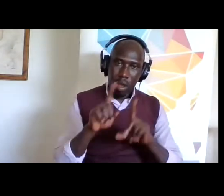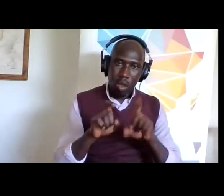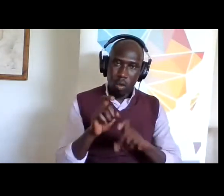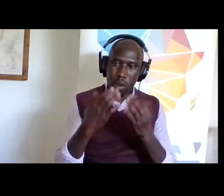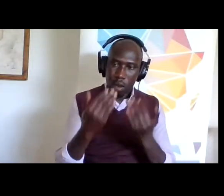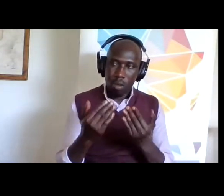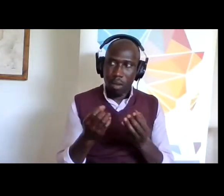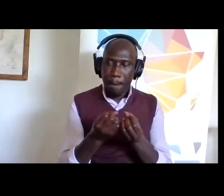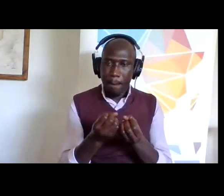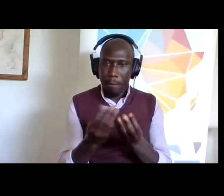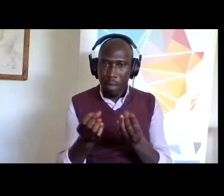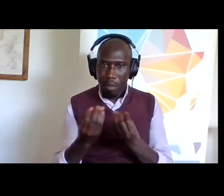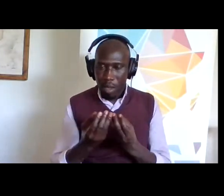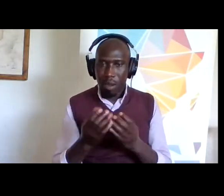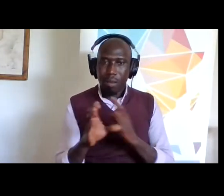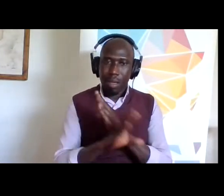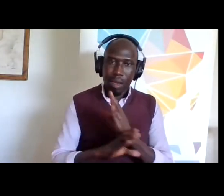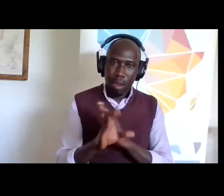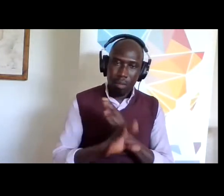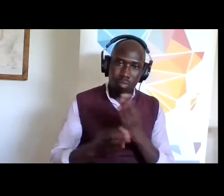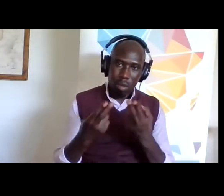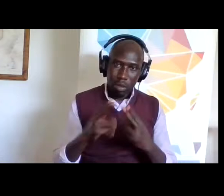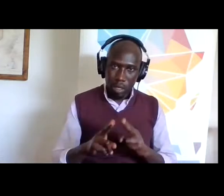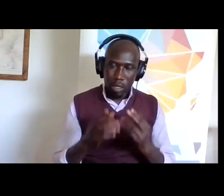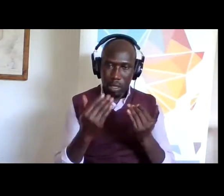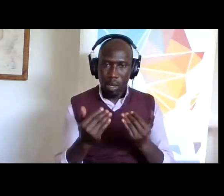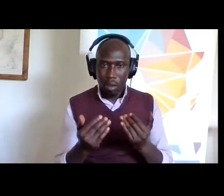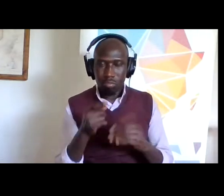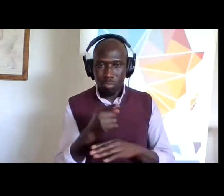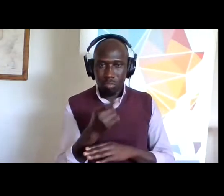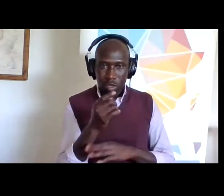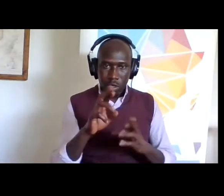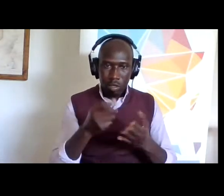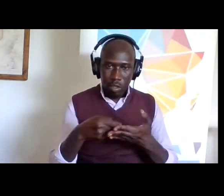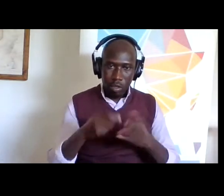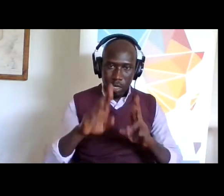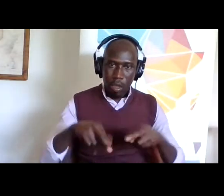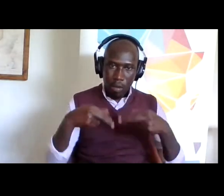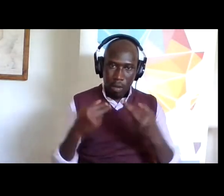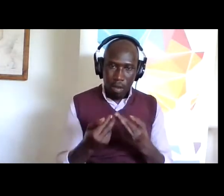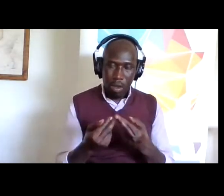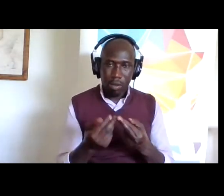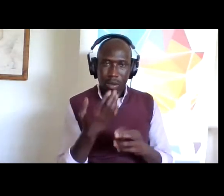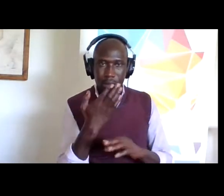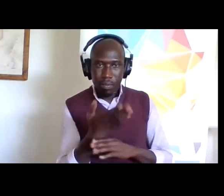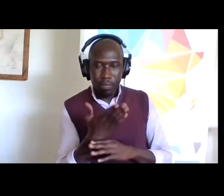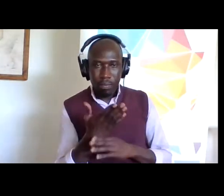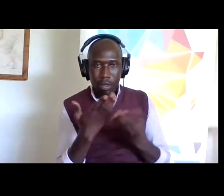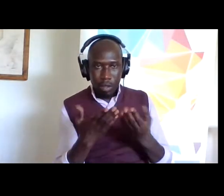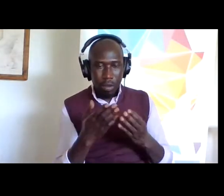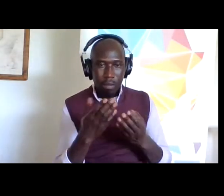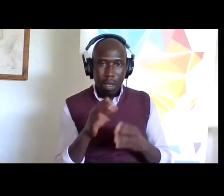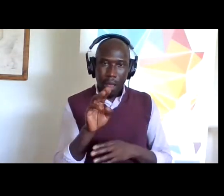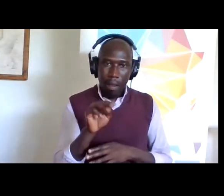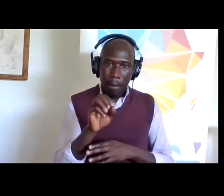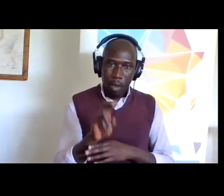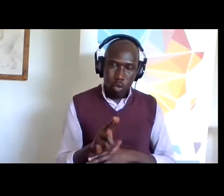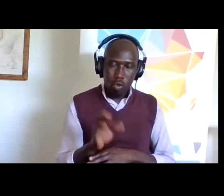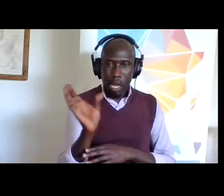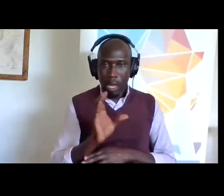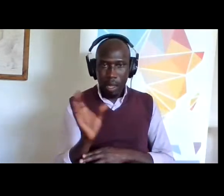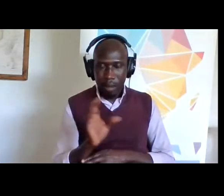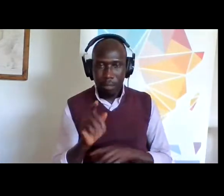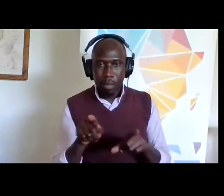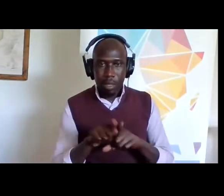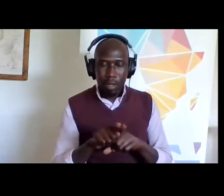a number of countries have begun to explore contracts and memoranda of understanding with companies